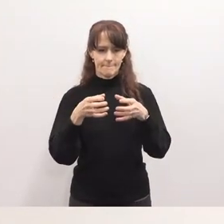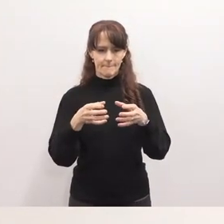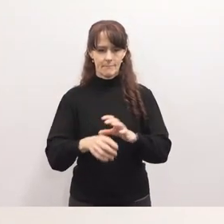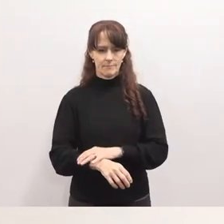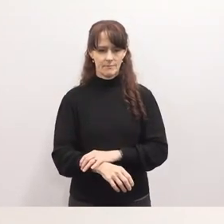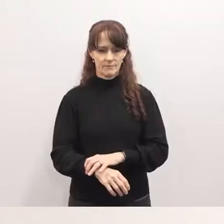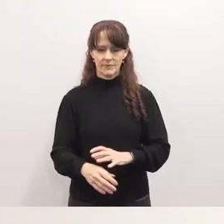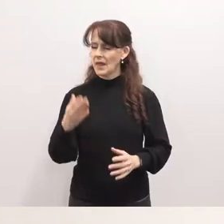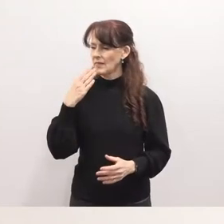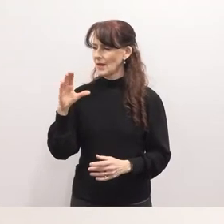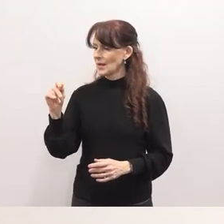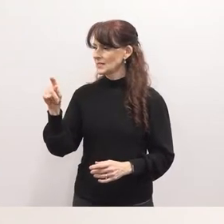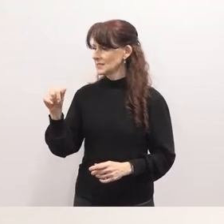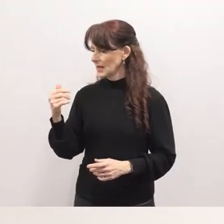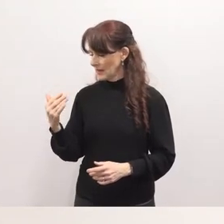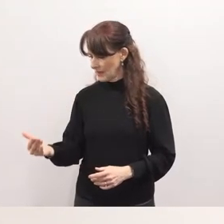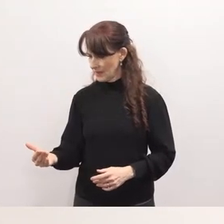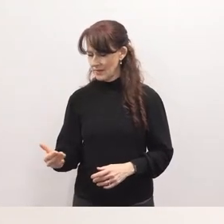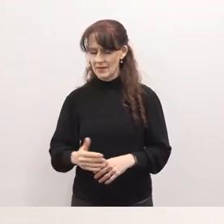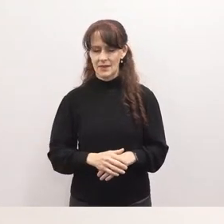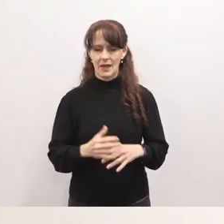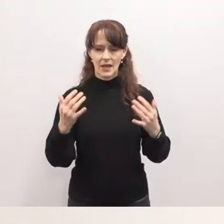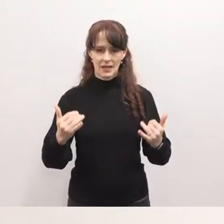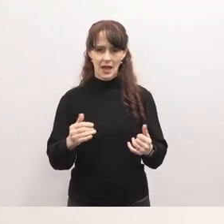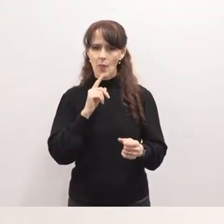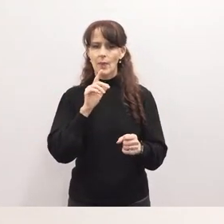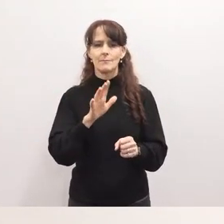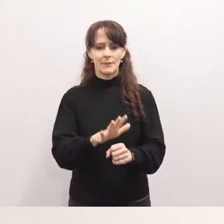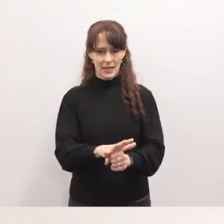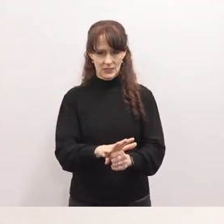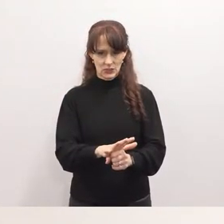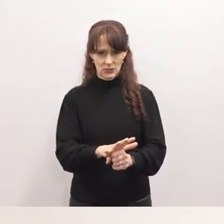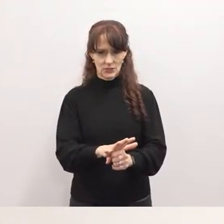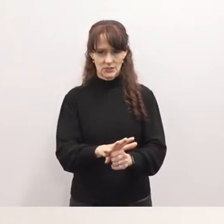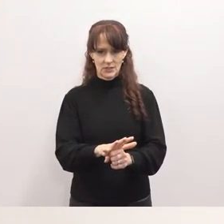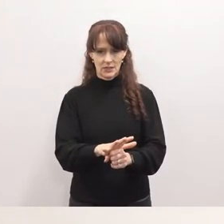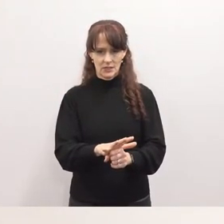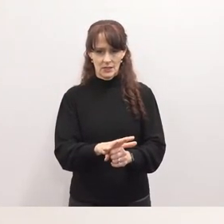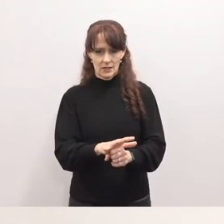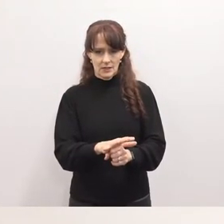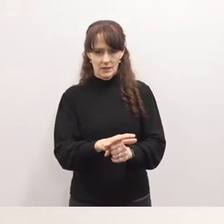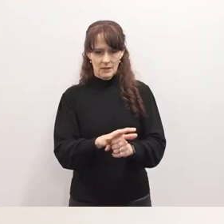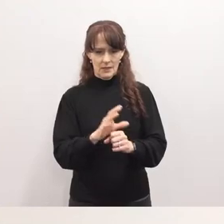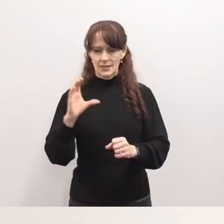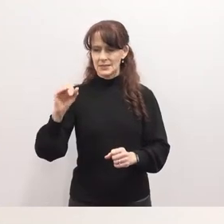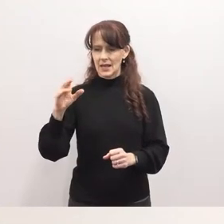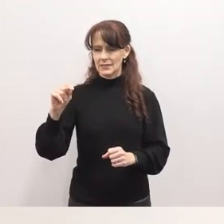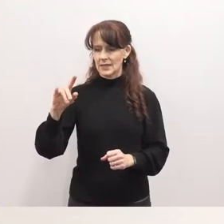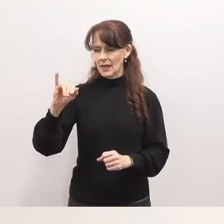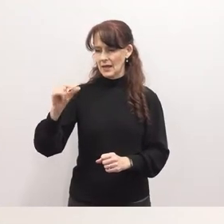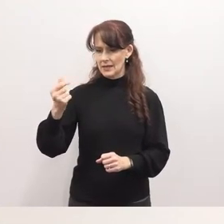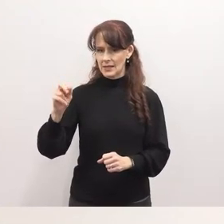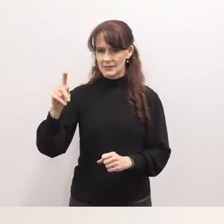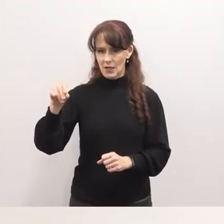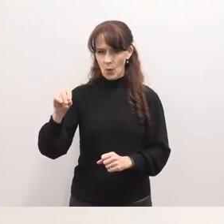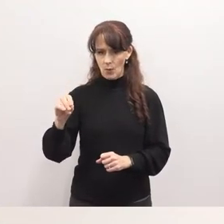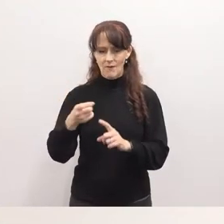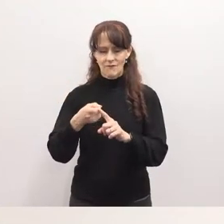Thank you, Letitia. And now we will have the pledge with Celeste Ignacio from